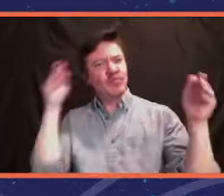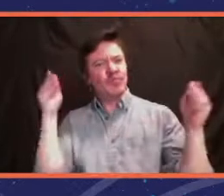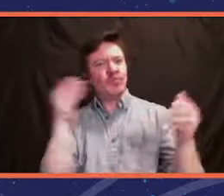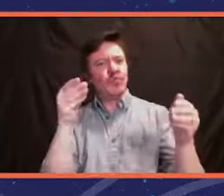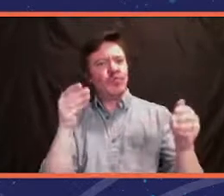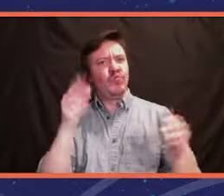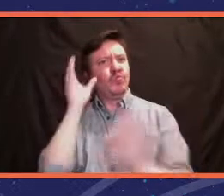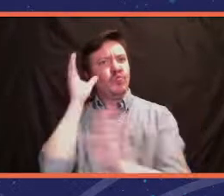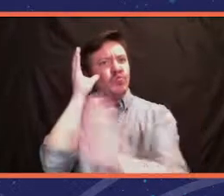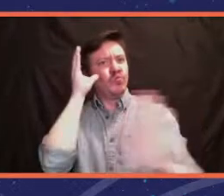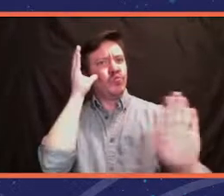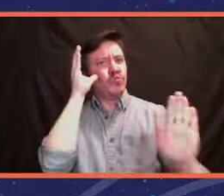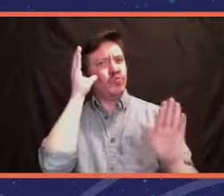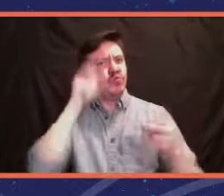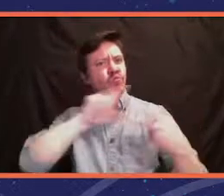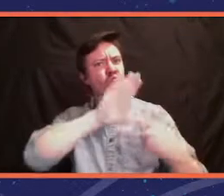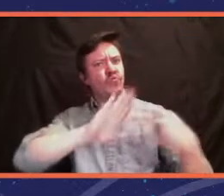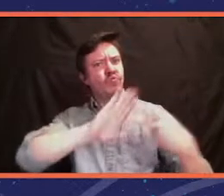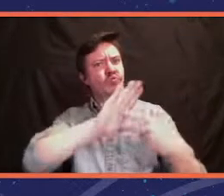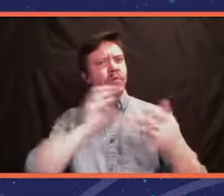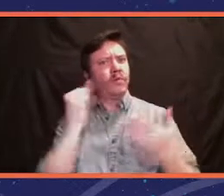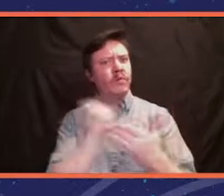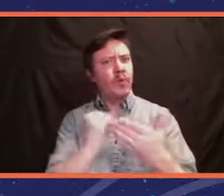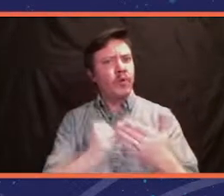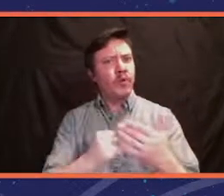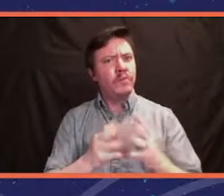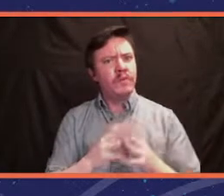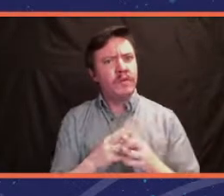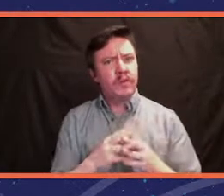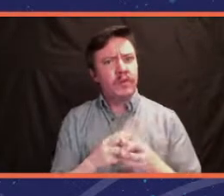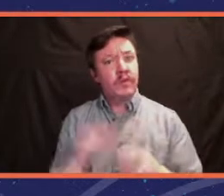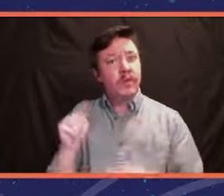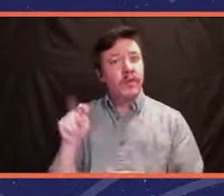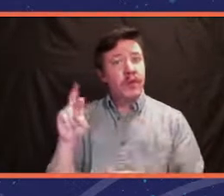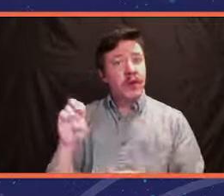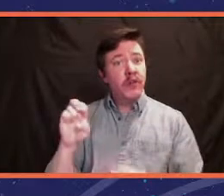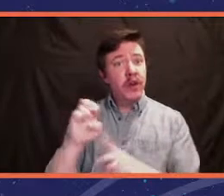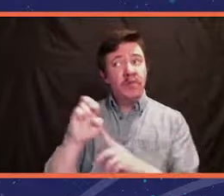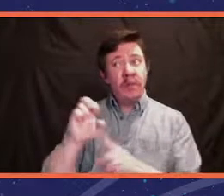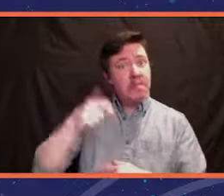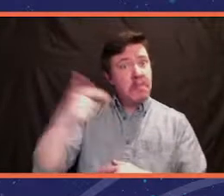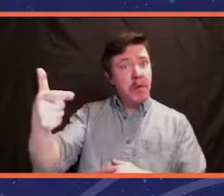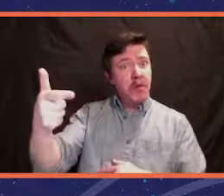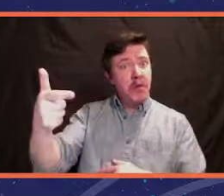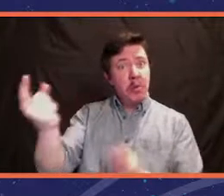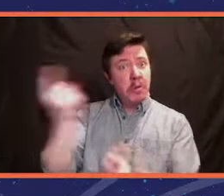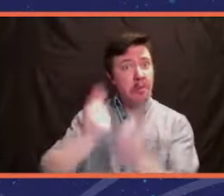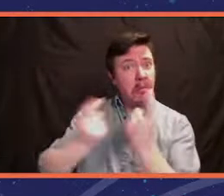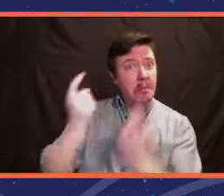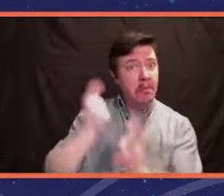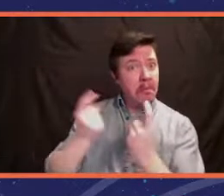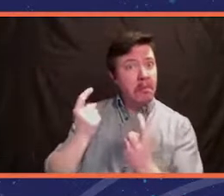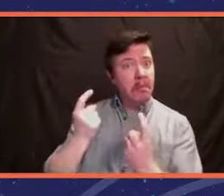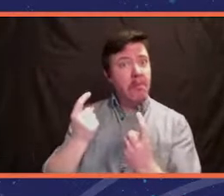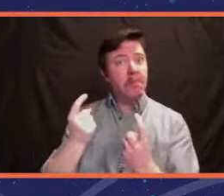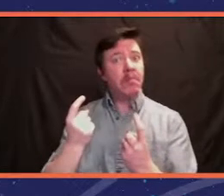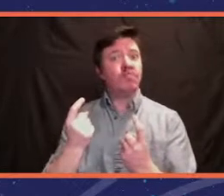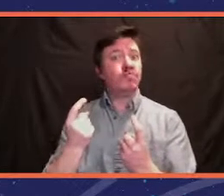all on your work. Trey, I'm going to pass it over to you to see if you want to introduce us with the first panelist